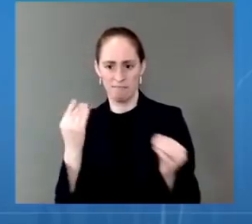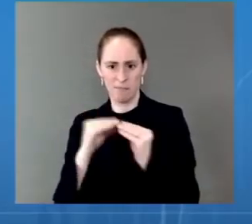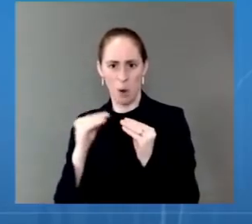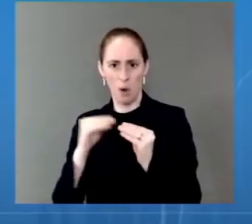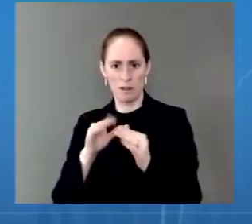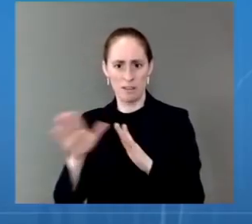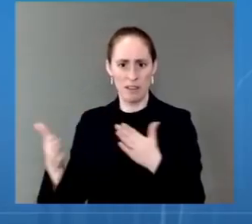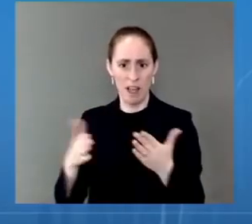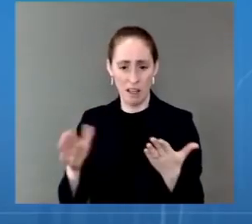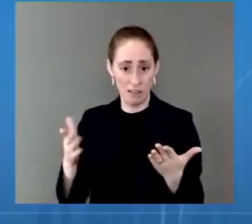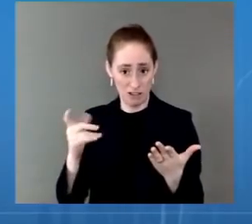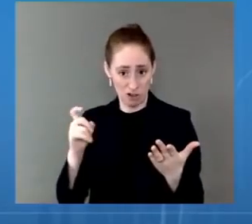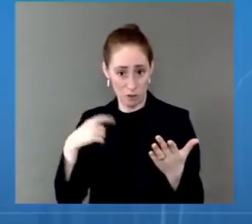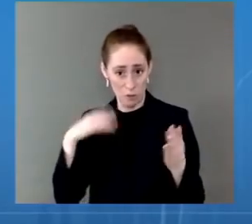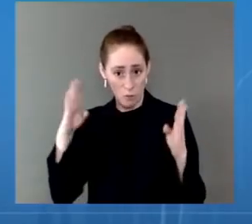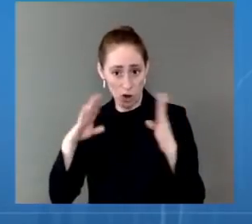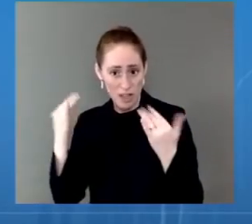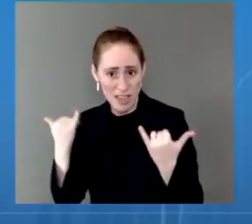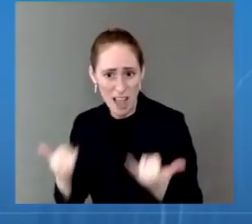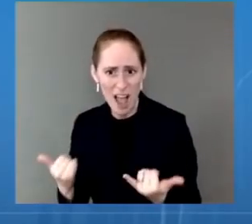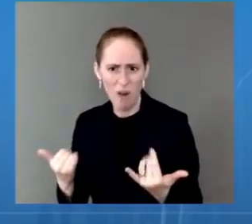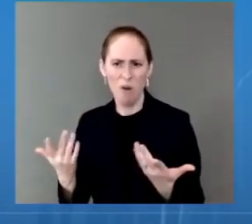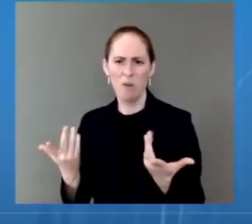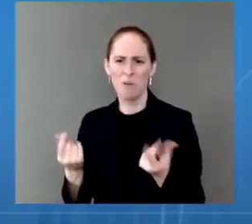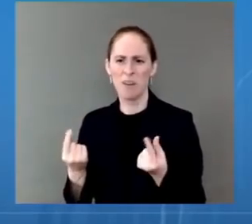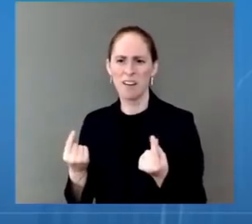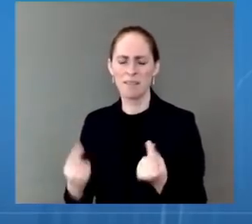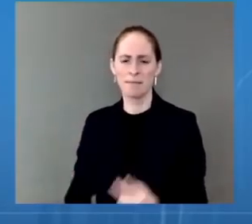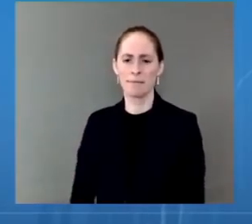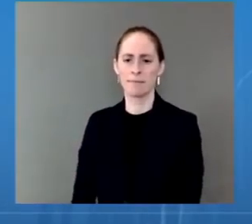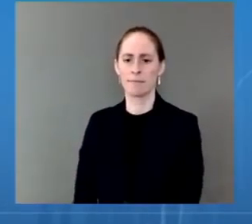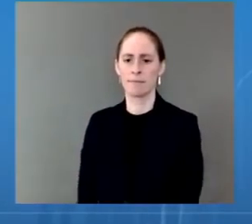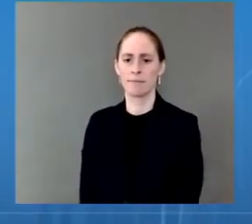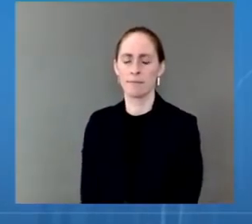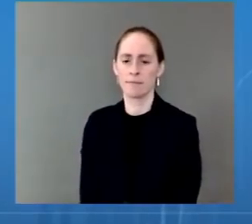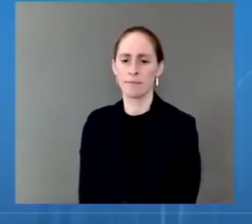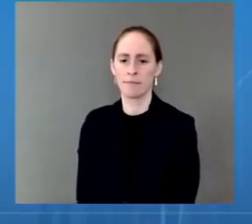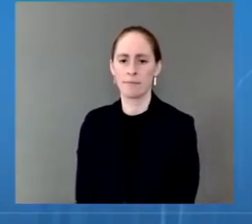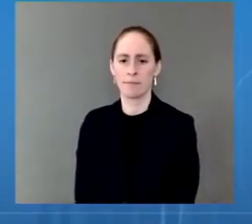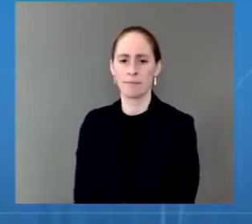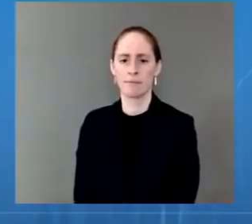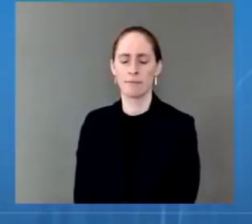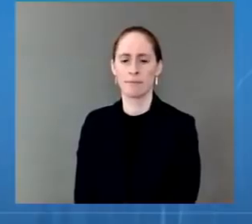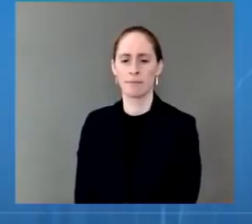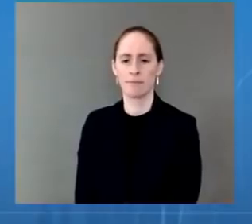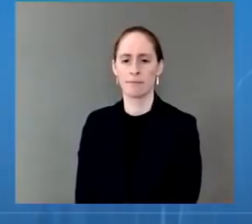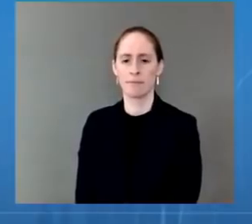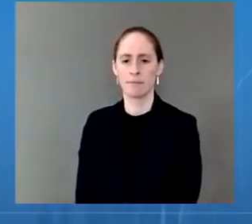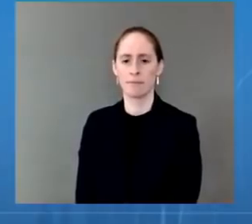Start. Dr. Murthy, do you want to talk about the AstraZeneca monoclonal?